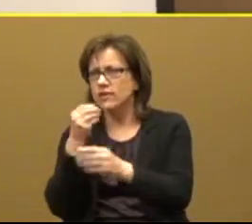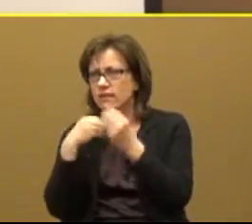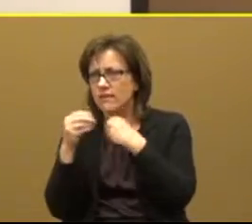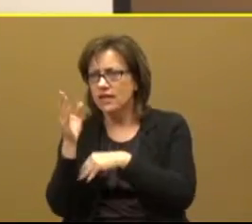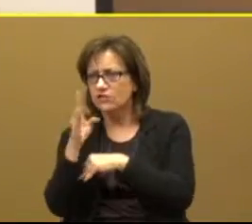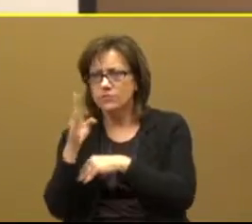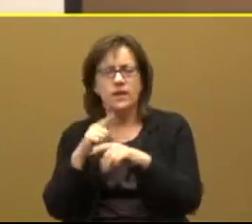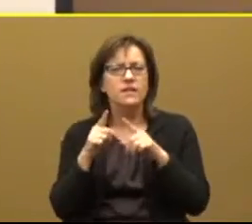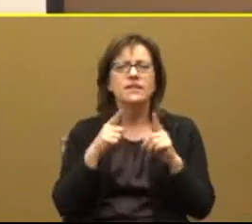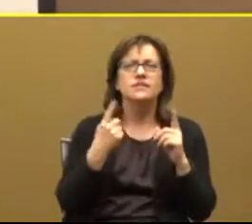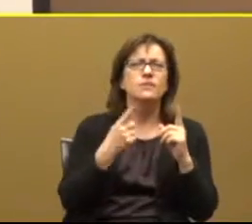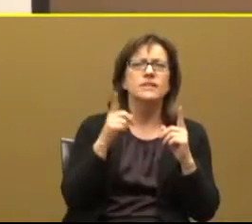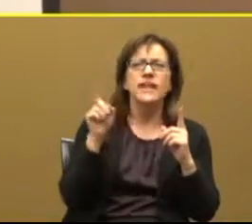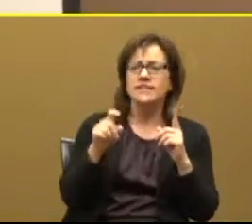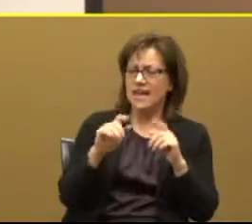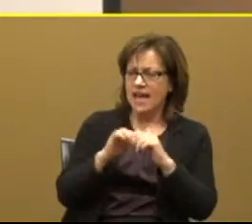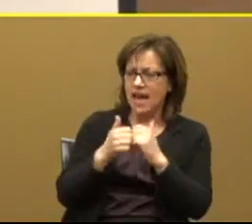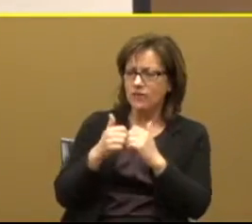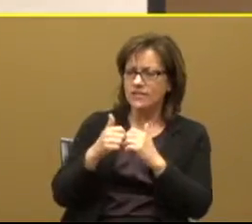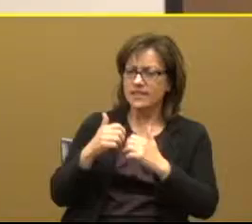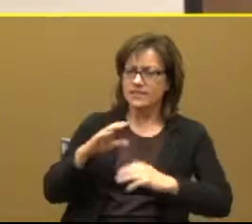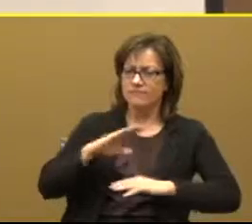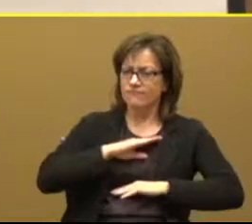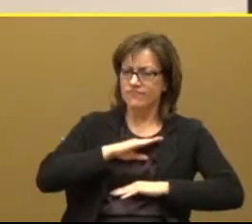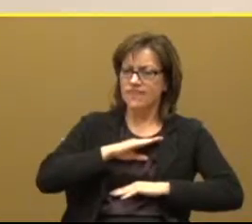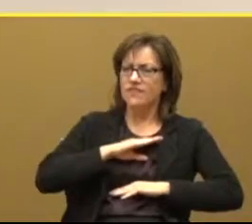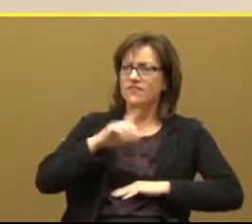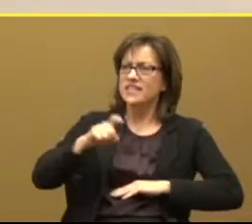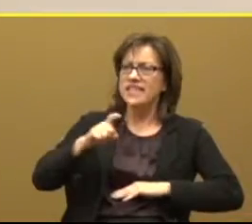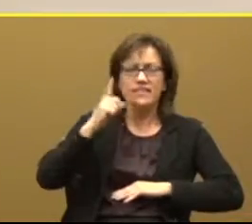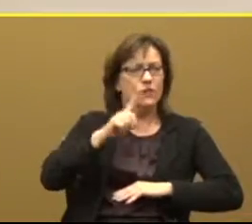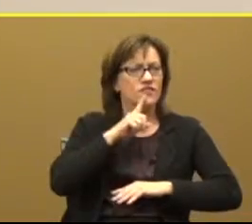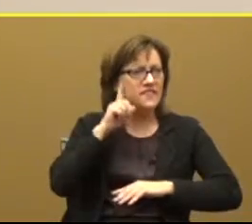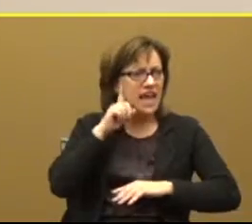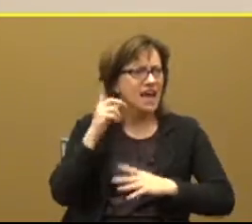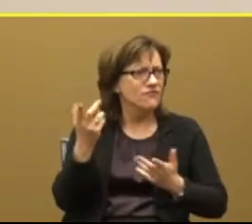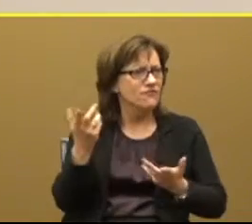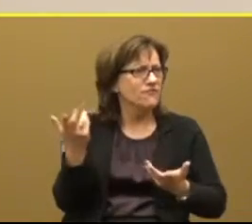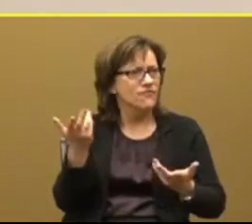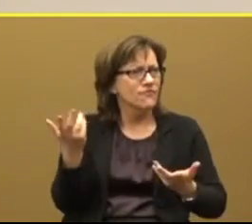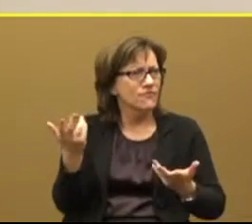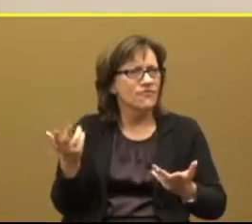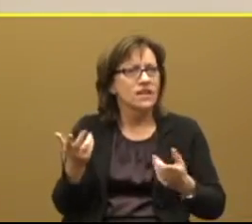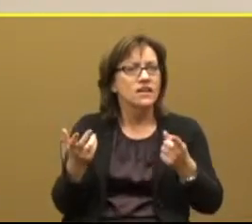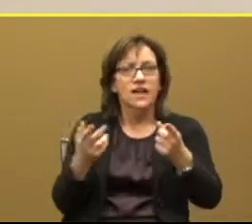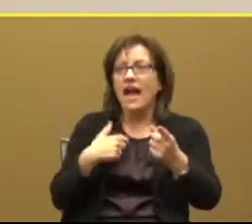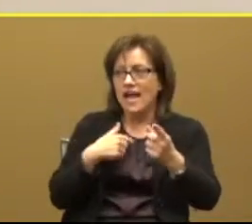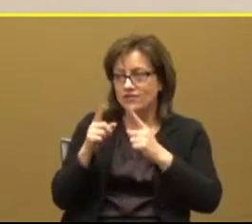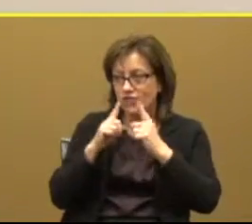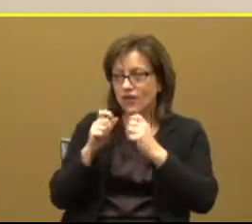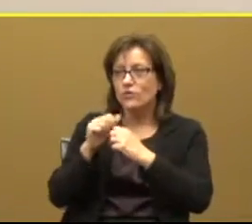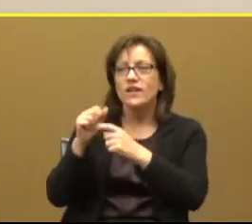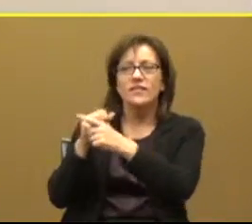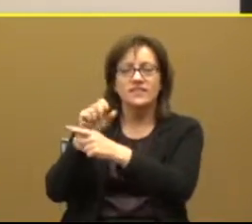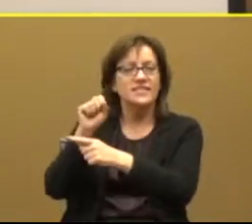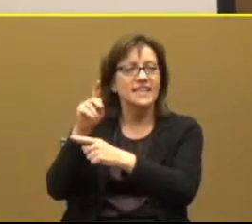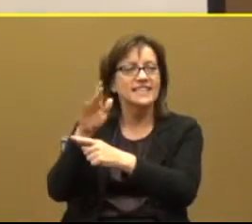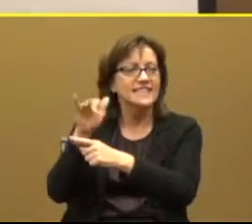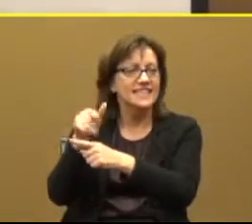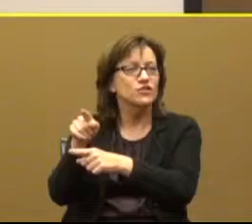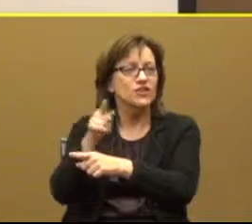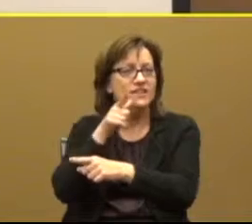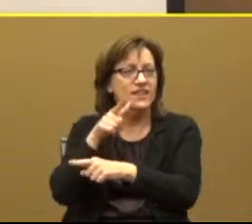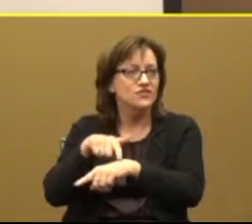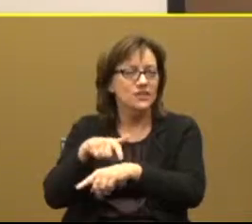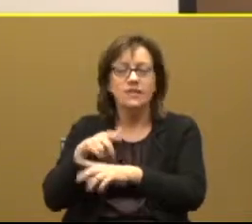the deaf needs? Was that your all's question? I talked to Stacy at lunch. Yes, you must have talked to Stacy at lunch. So she said they want to know, are they giving